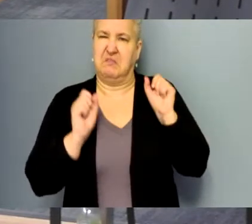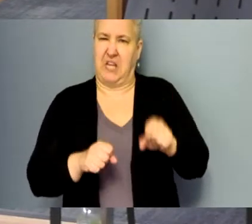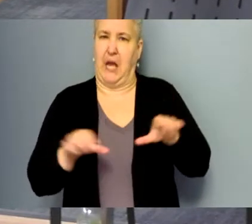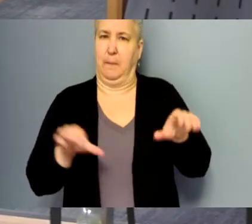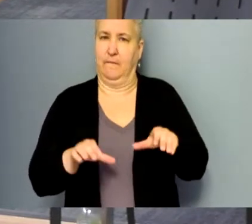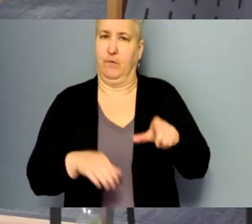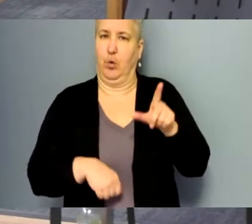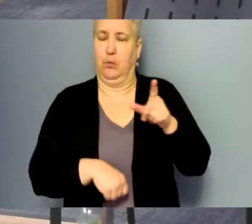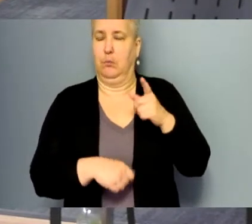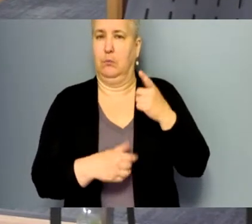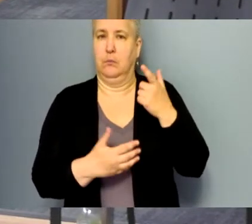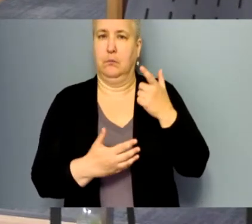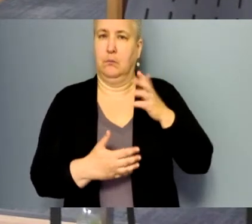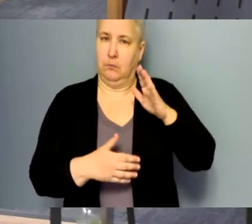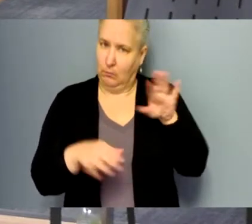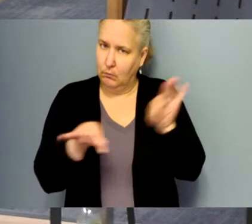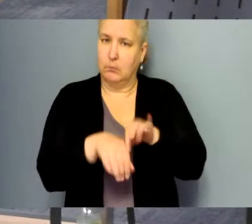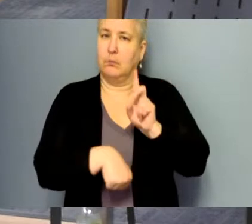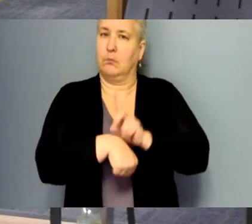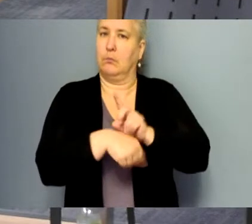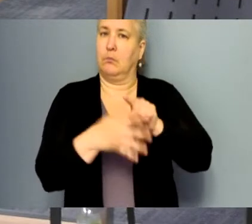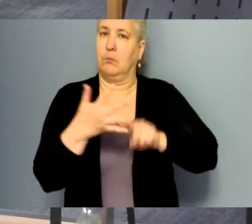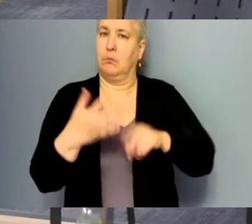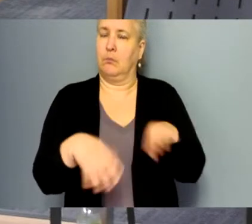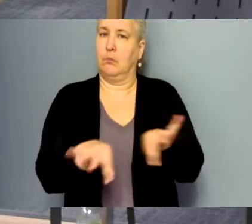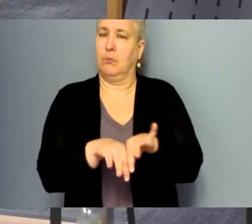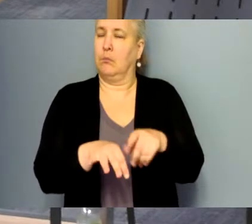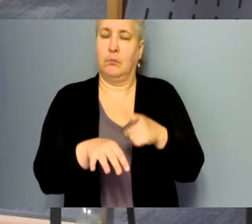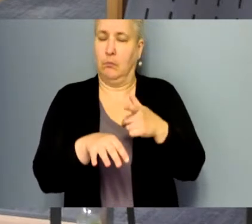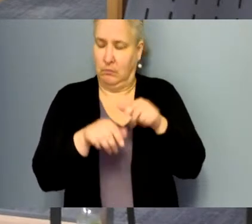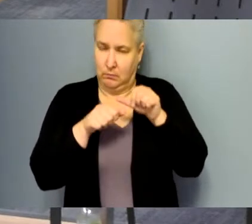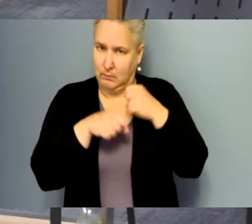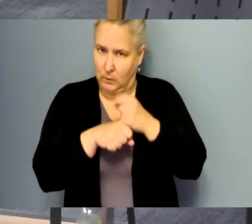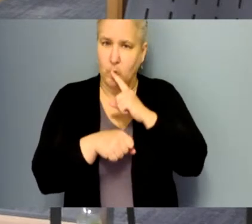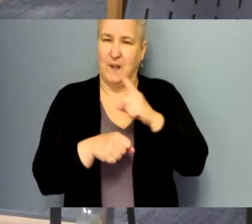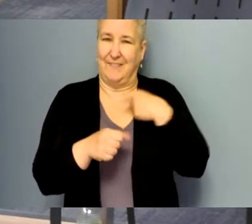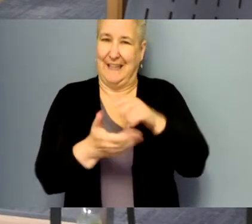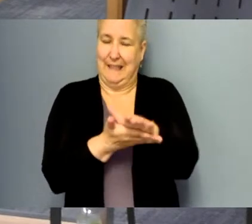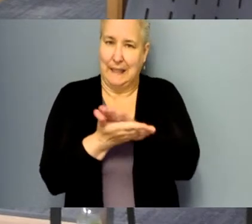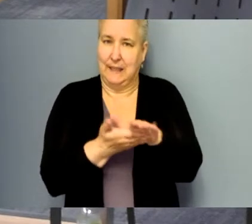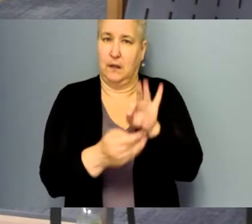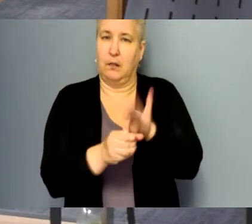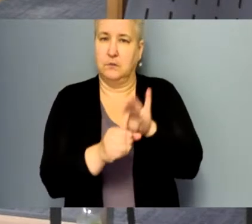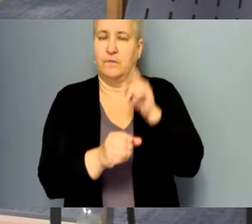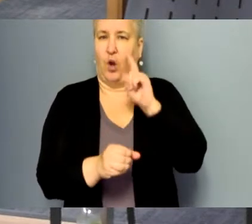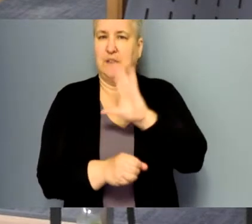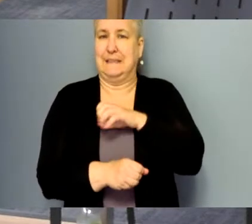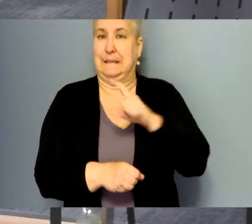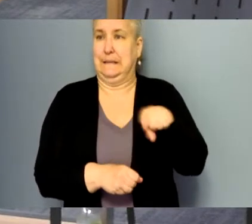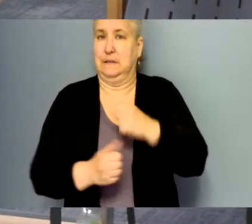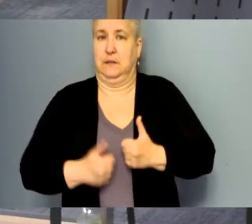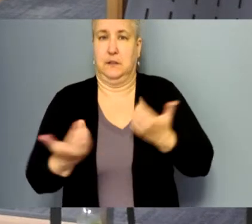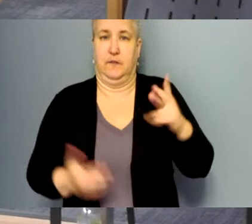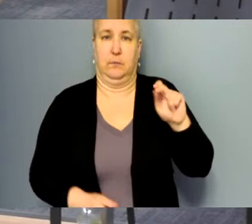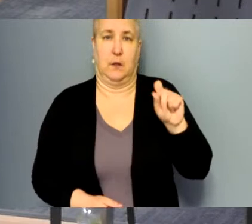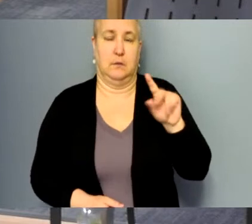performing these very important duties to continue to ensure clean elections for the citizens of Bucks County. Ms. Marseglia,